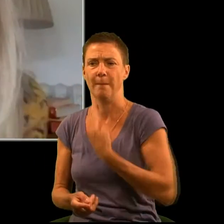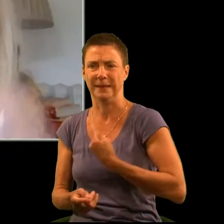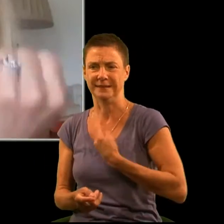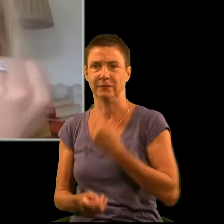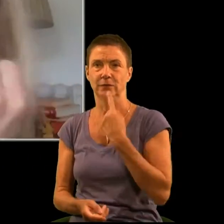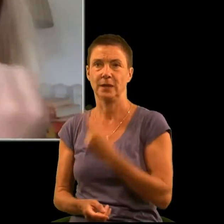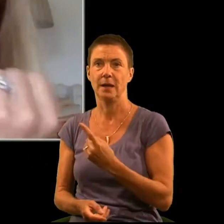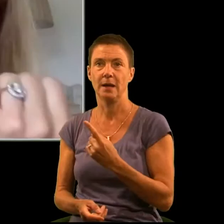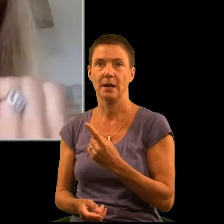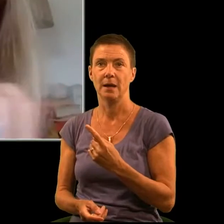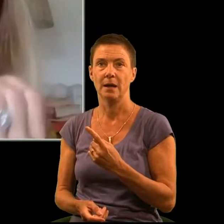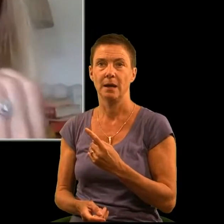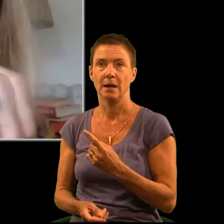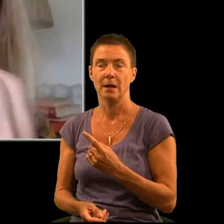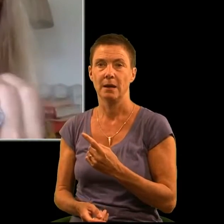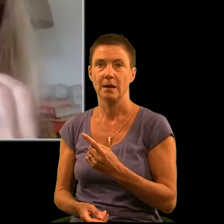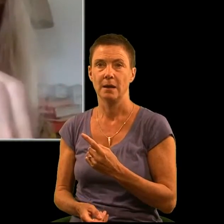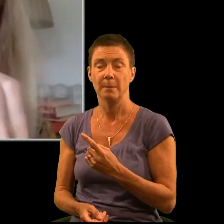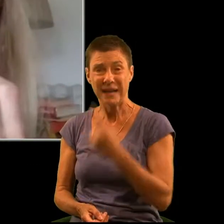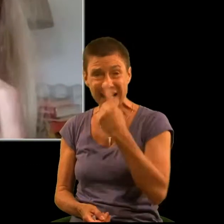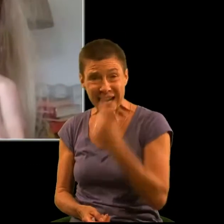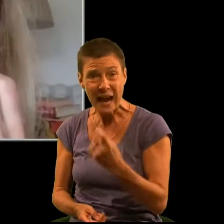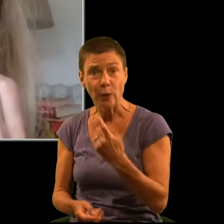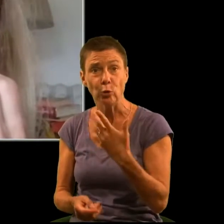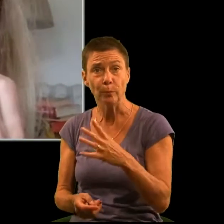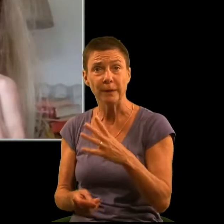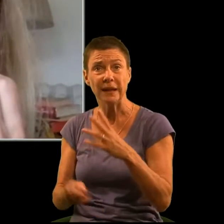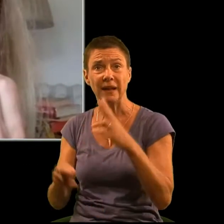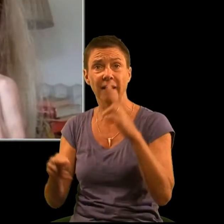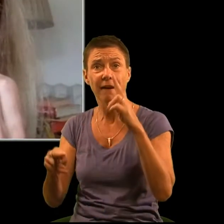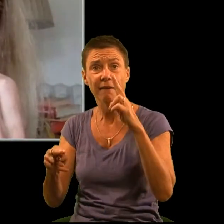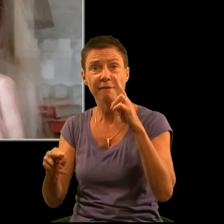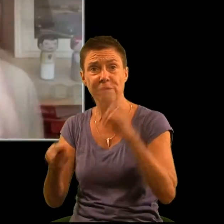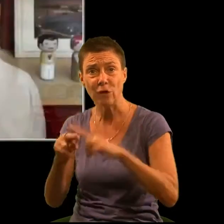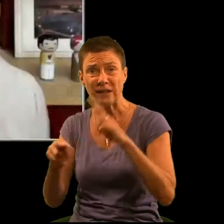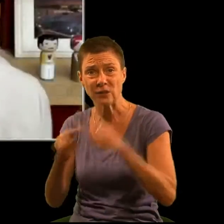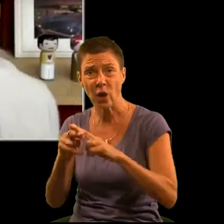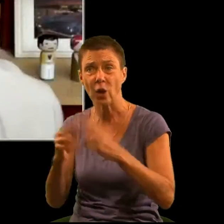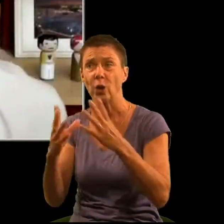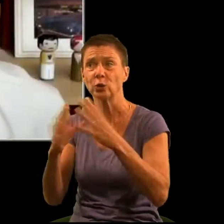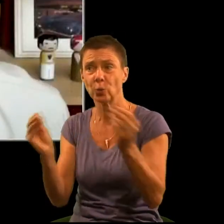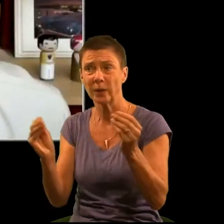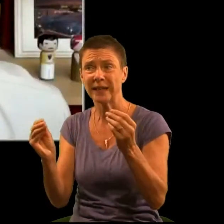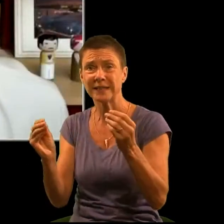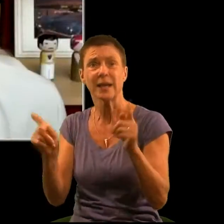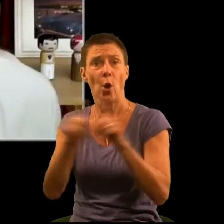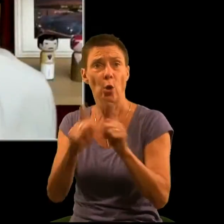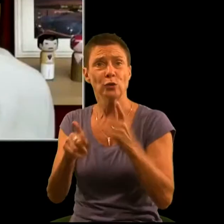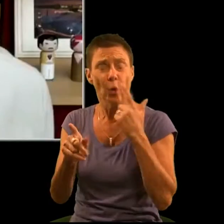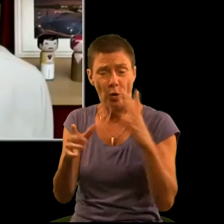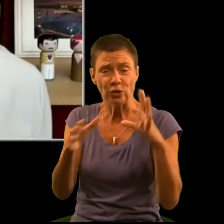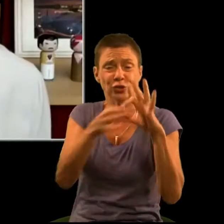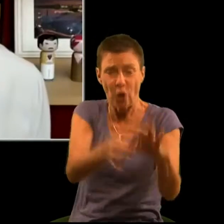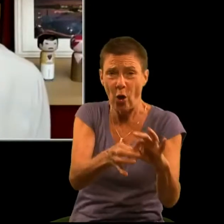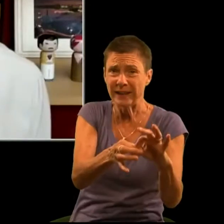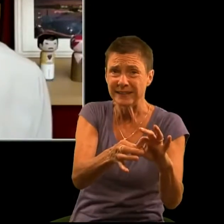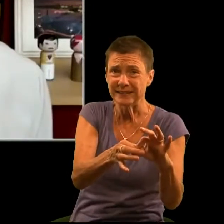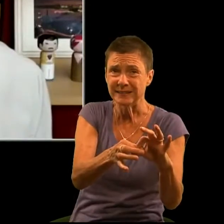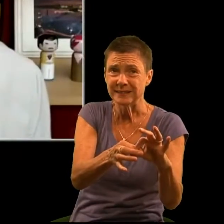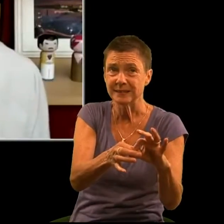seriously, can you be fraternal twins and also conjoined? They are it's never happened. That's what I'm